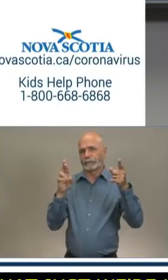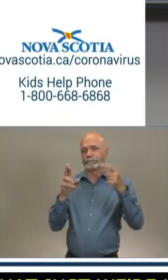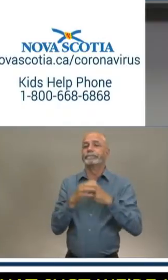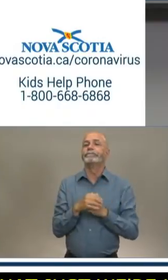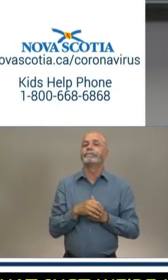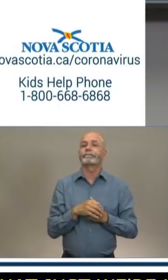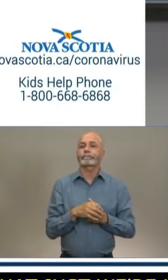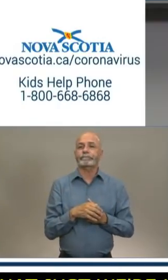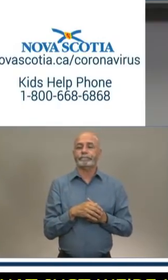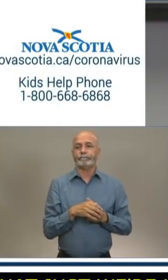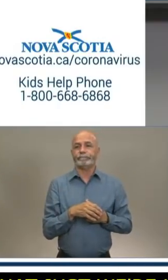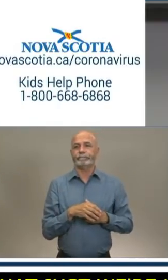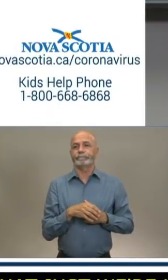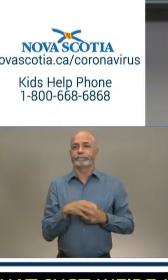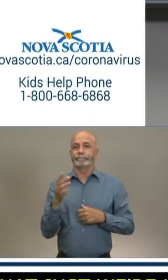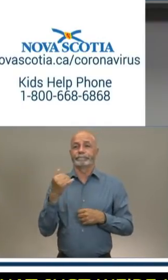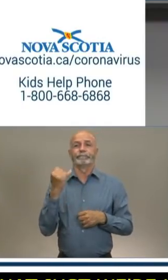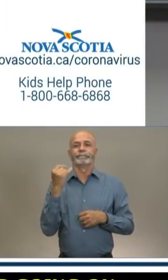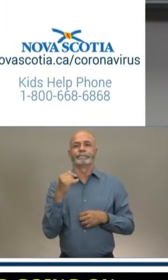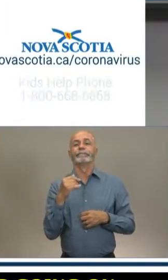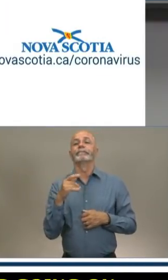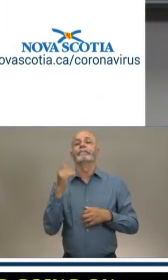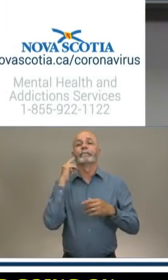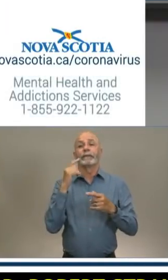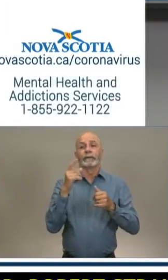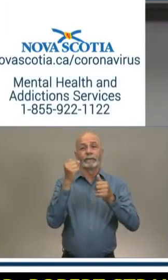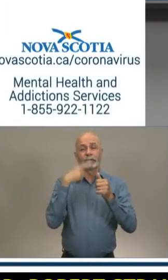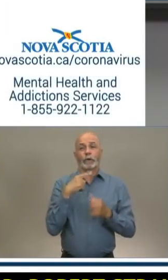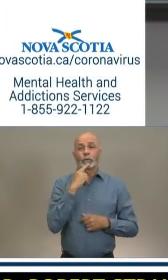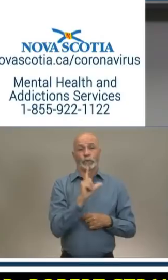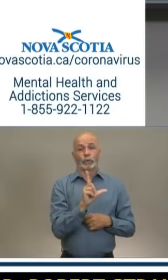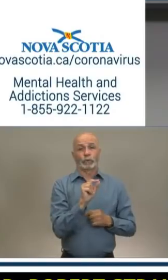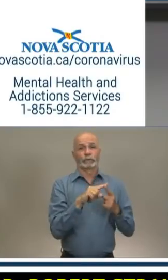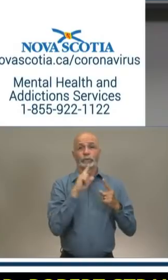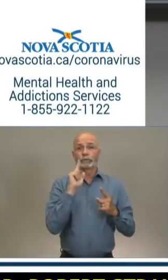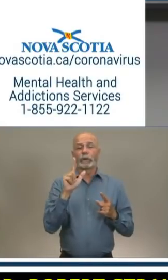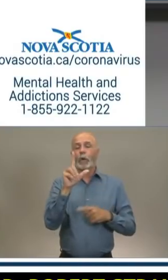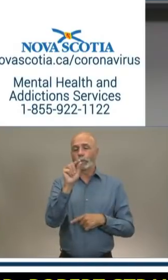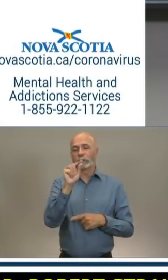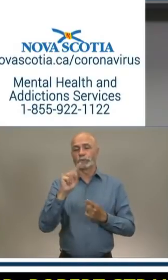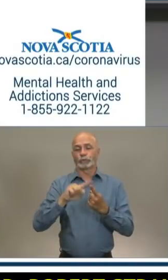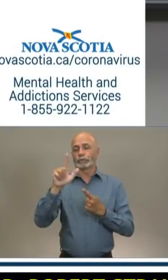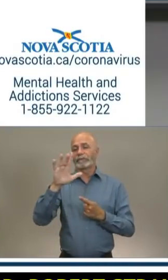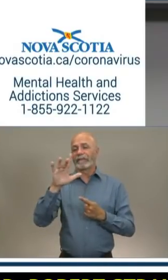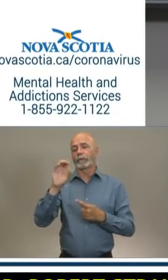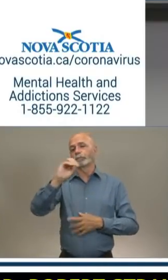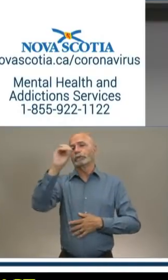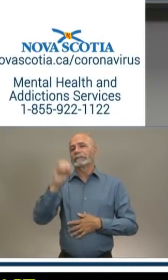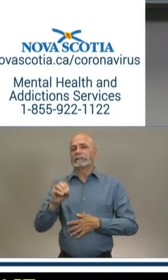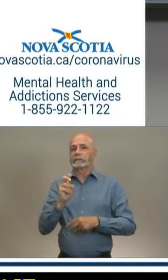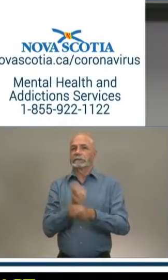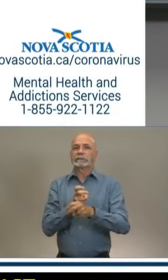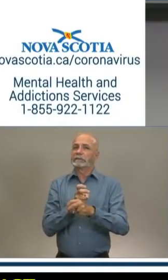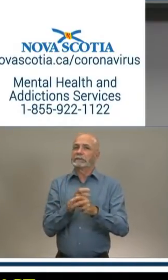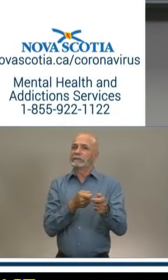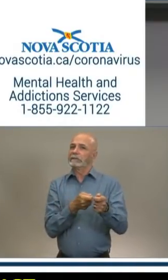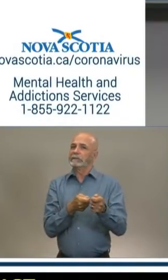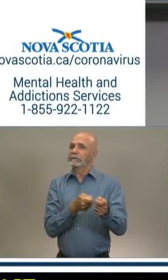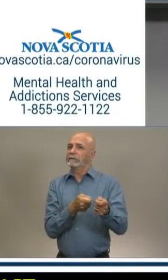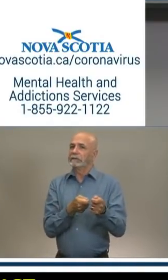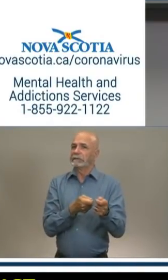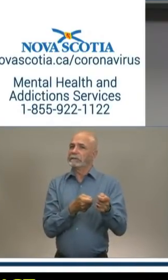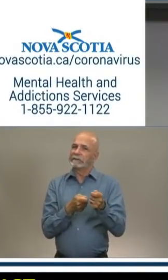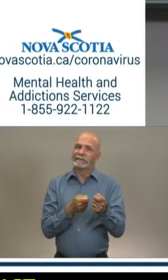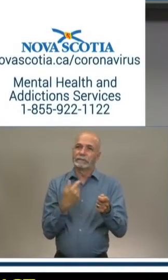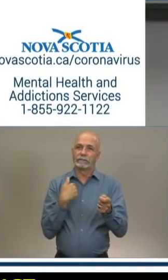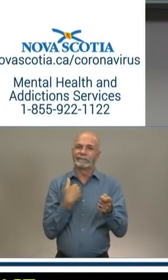last 20 to 25% are always going to be the hardest. So that was in my remarks. We still have work to do. We can't be satisfied just